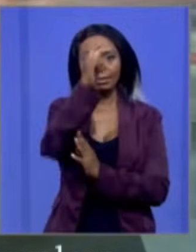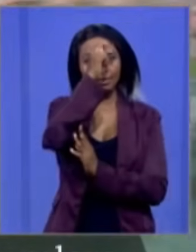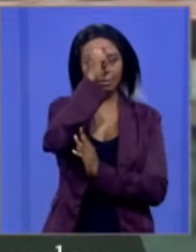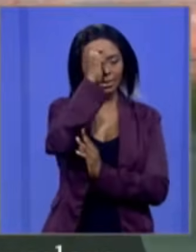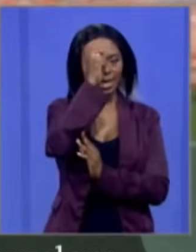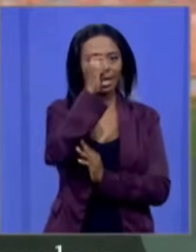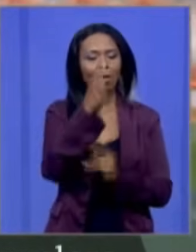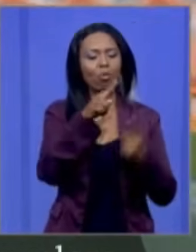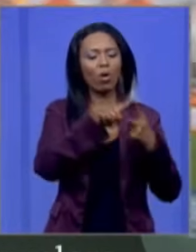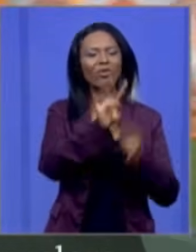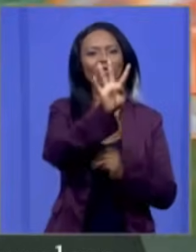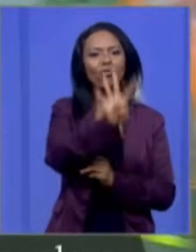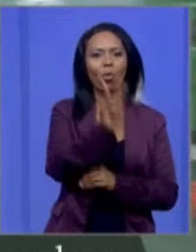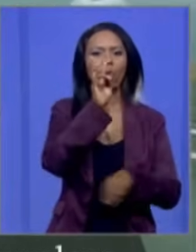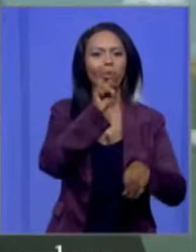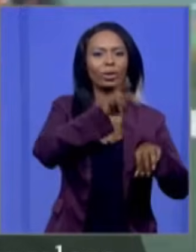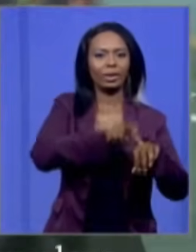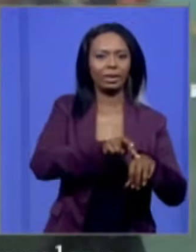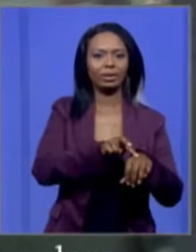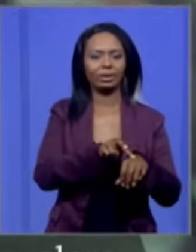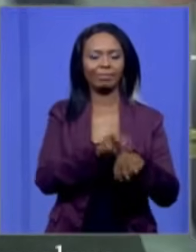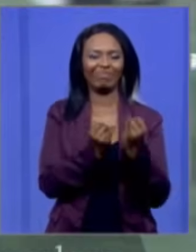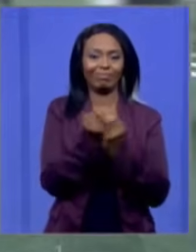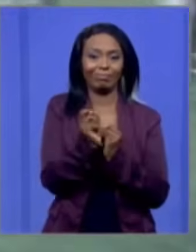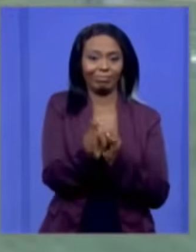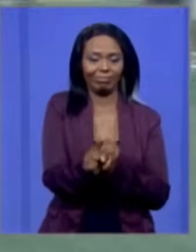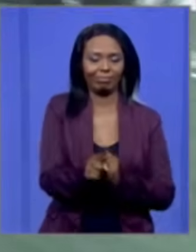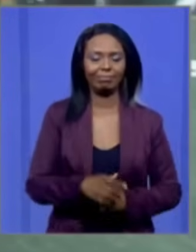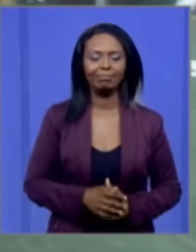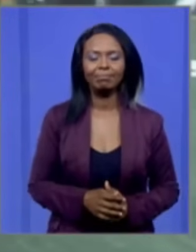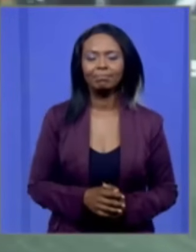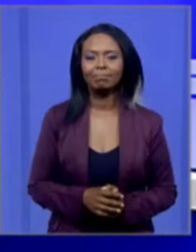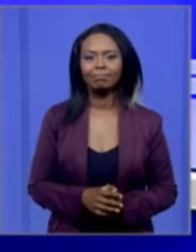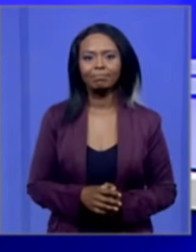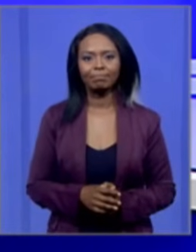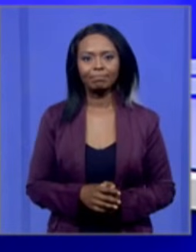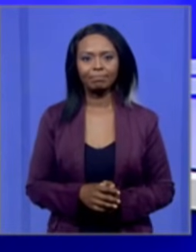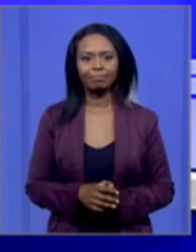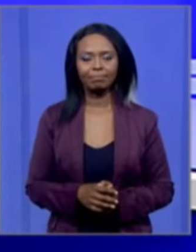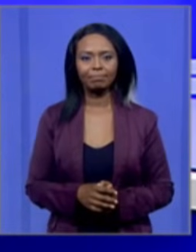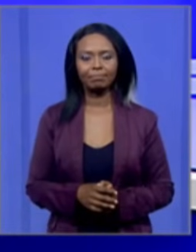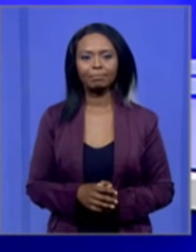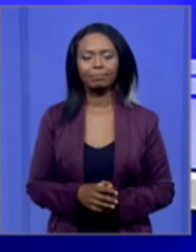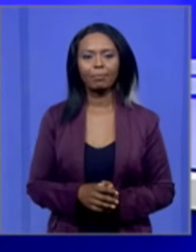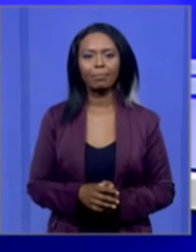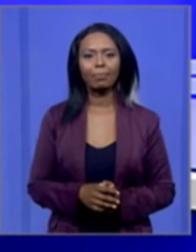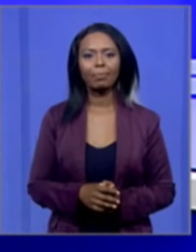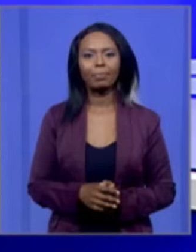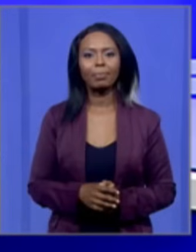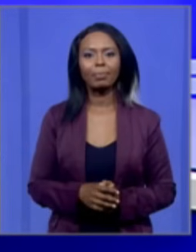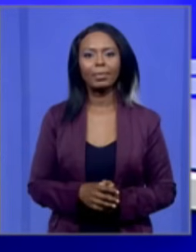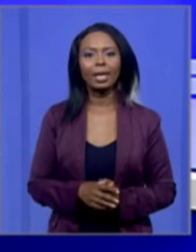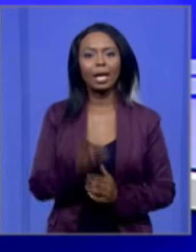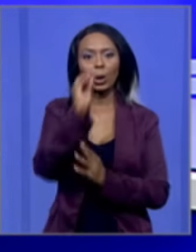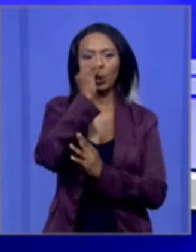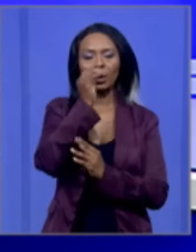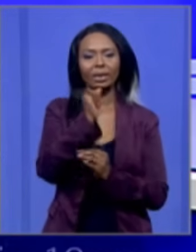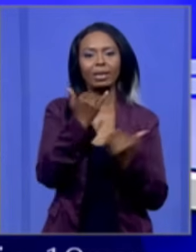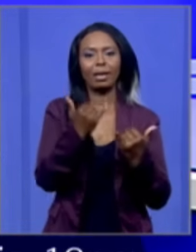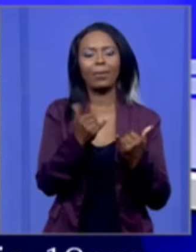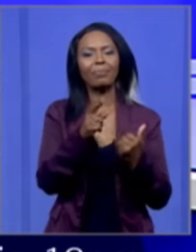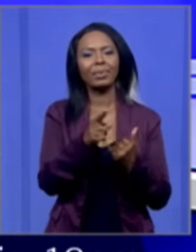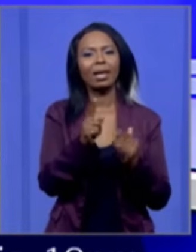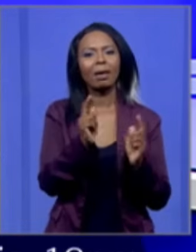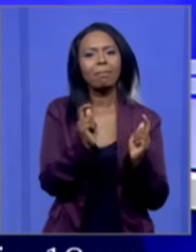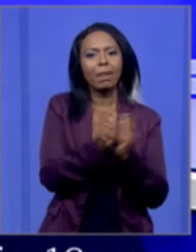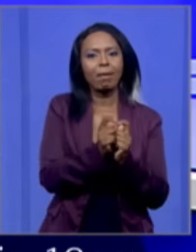4 go efoga selepe sa magagane phadišanong ye. Go tšeo di kgatlampanago karolong ya bobedi